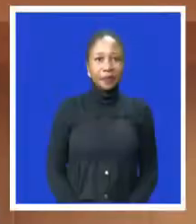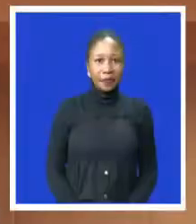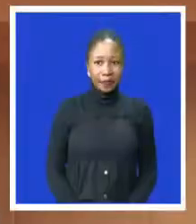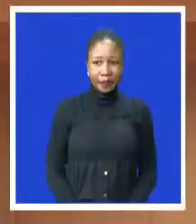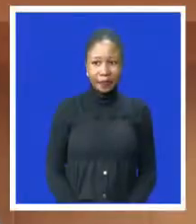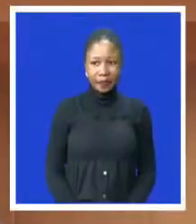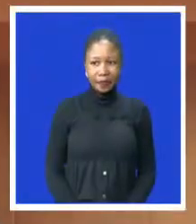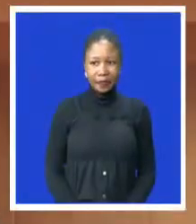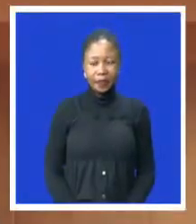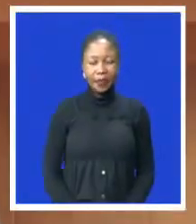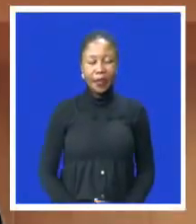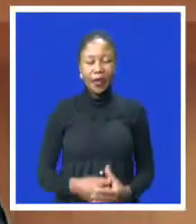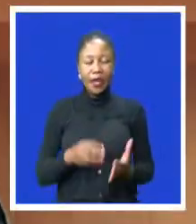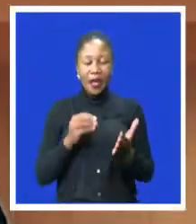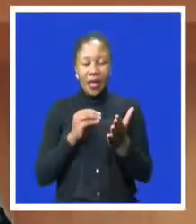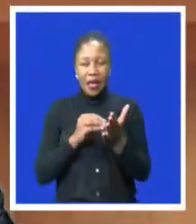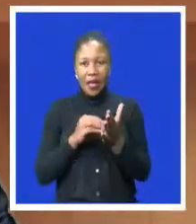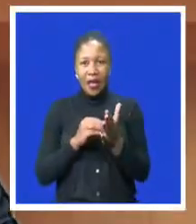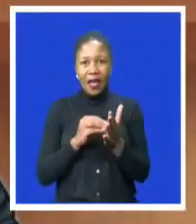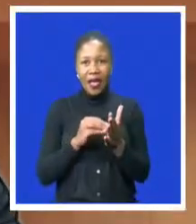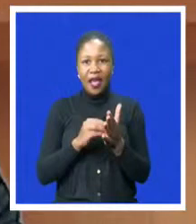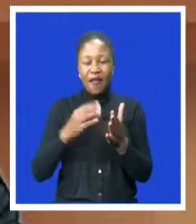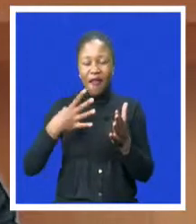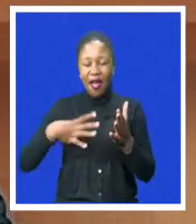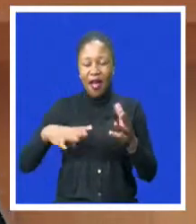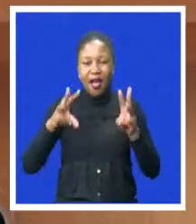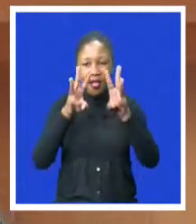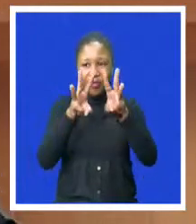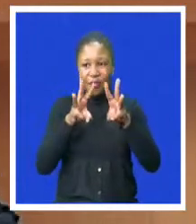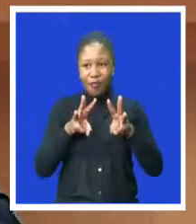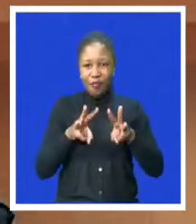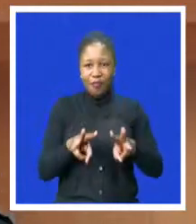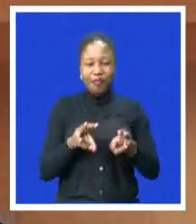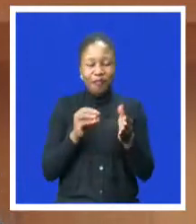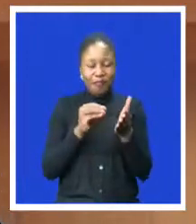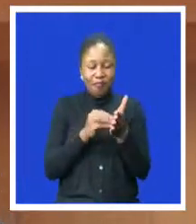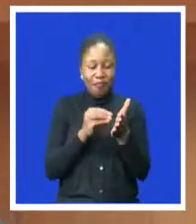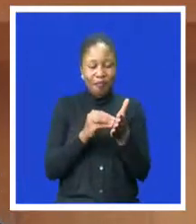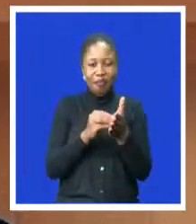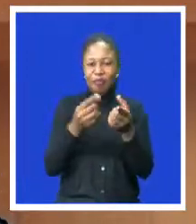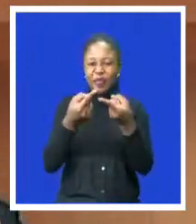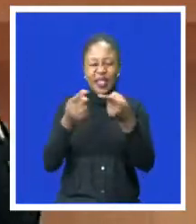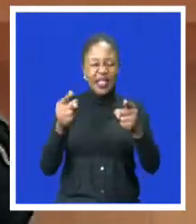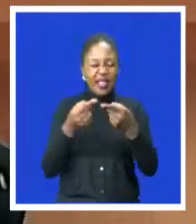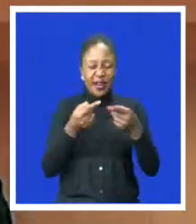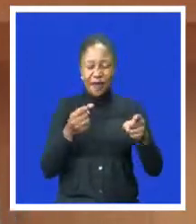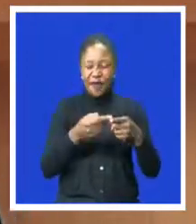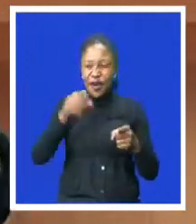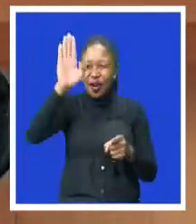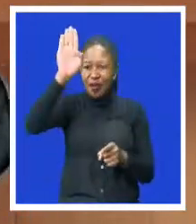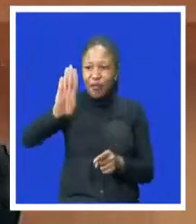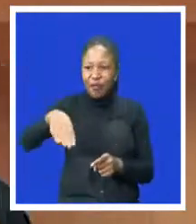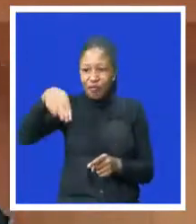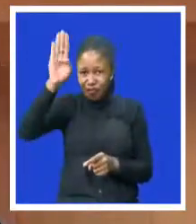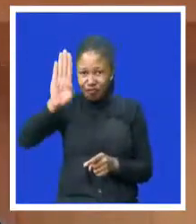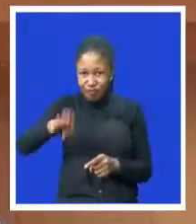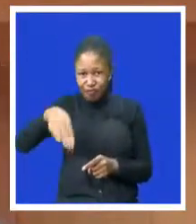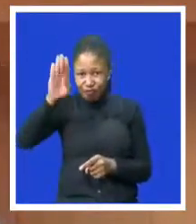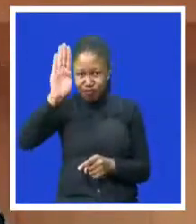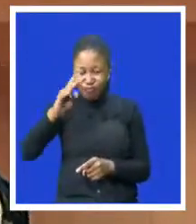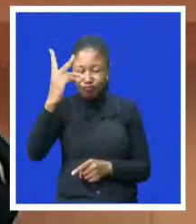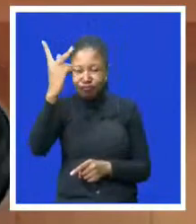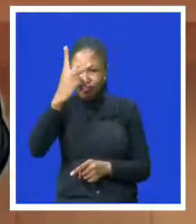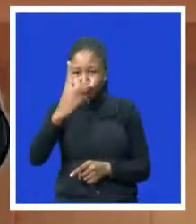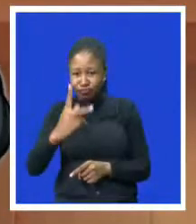in South Africa. They are also found in Botswana. And the type of